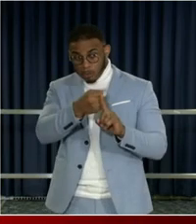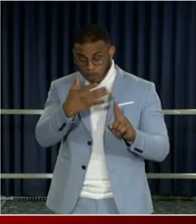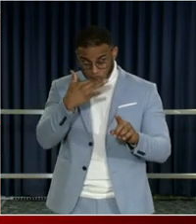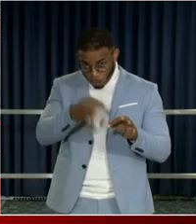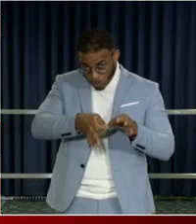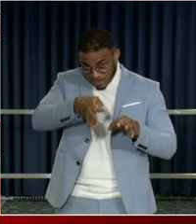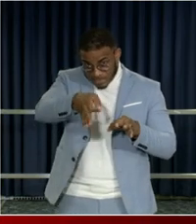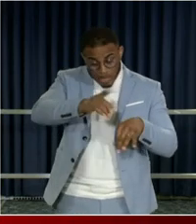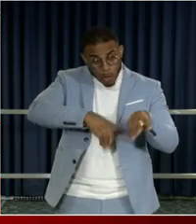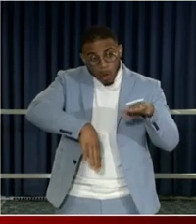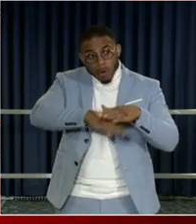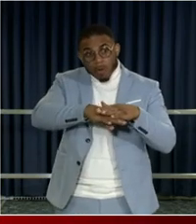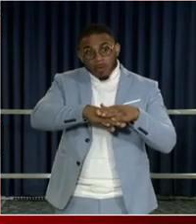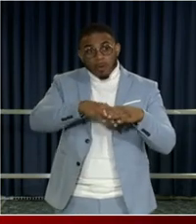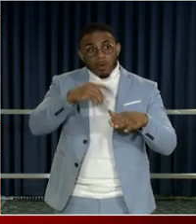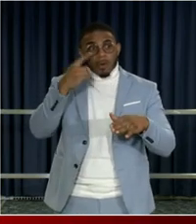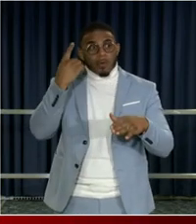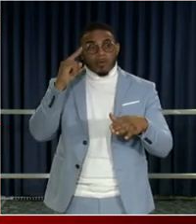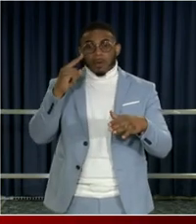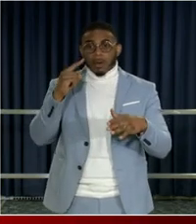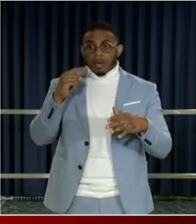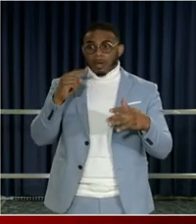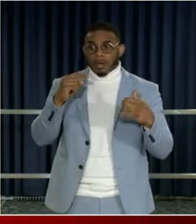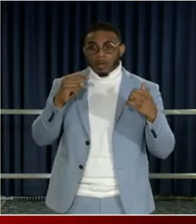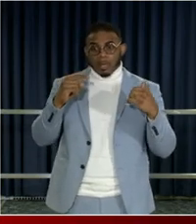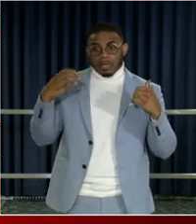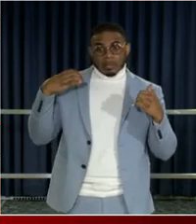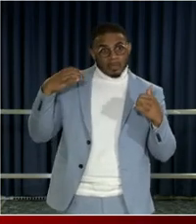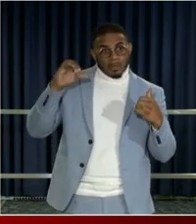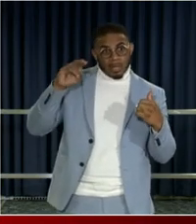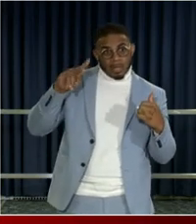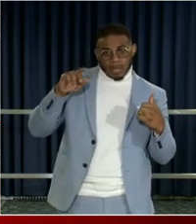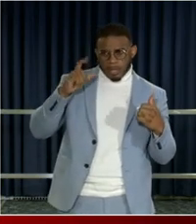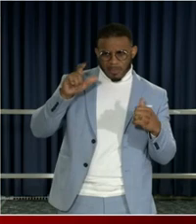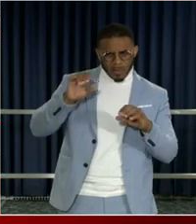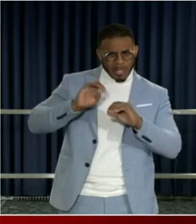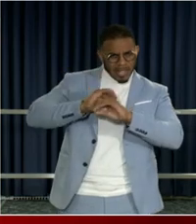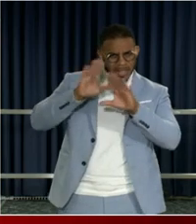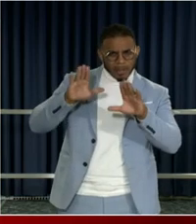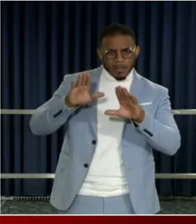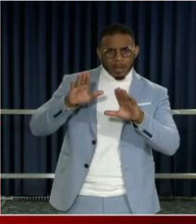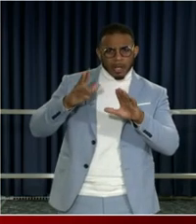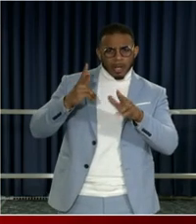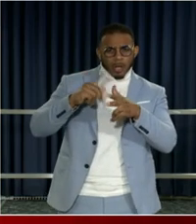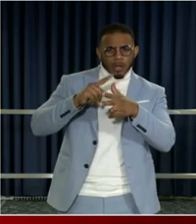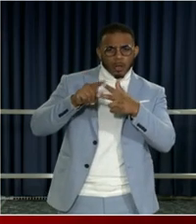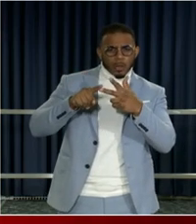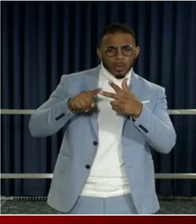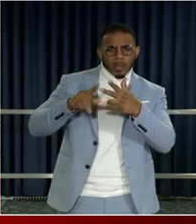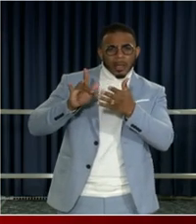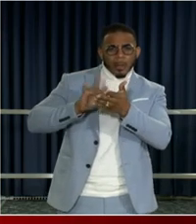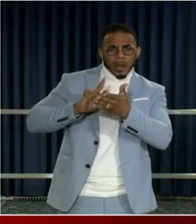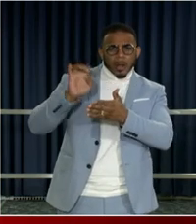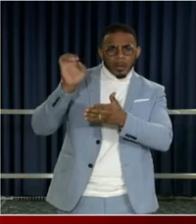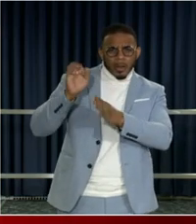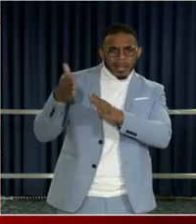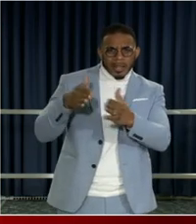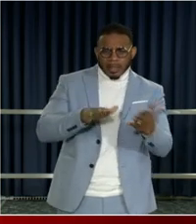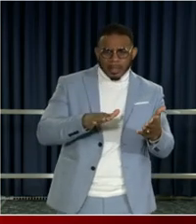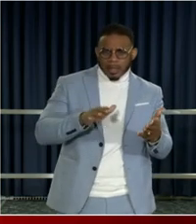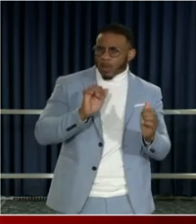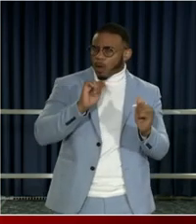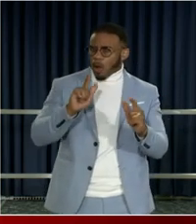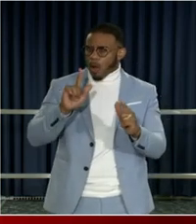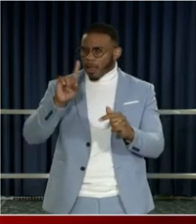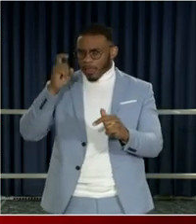the curfew. For Chief Conti, if you could clarify the 3 medical emergency deaths, if those were